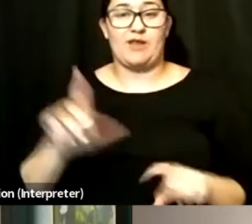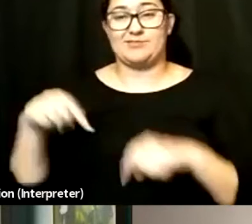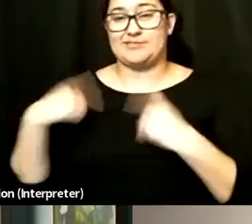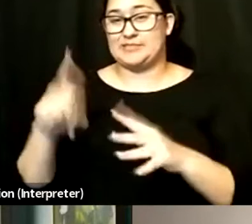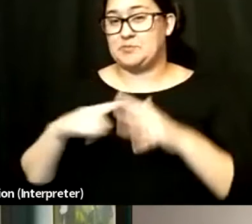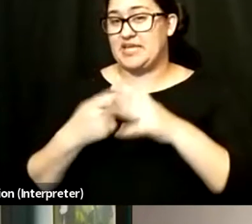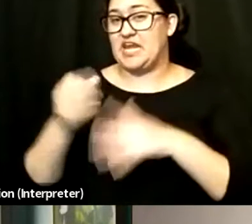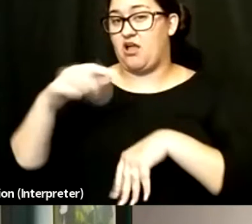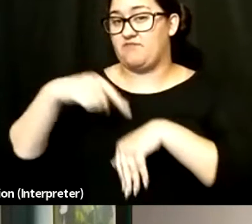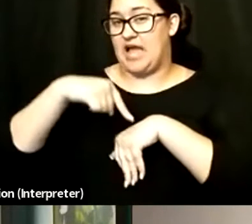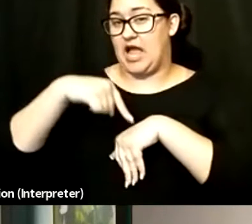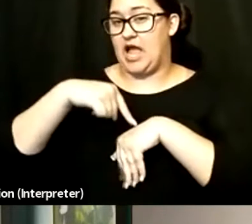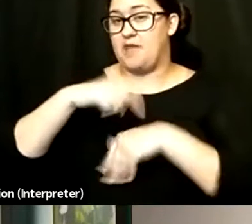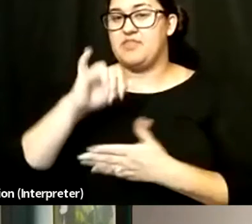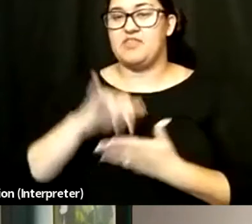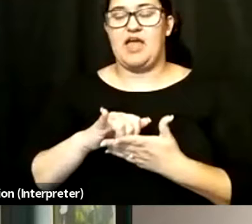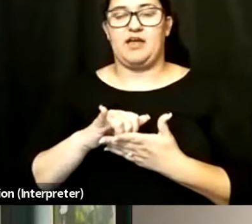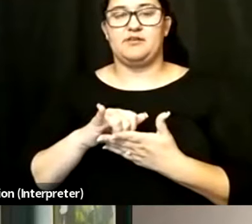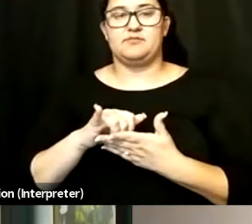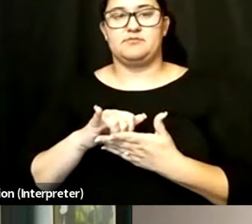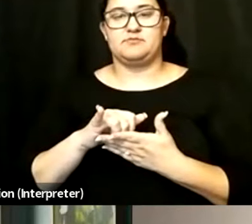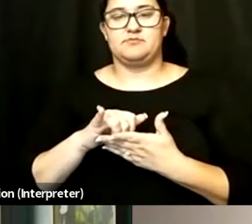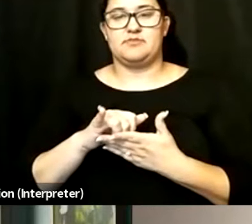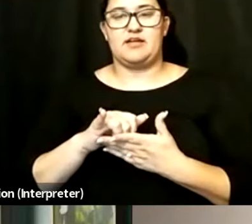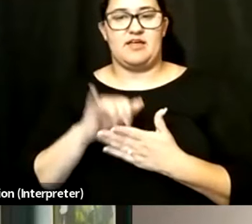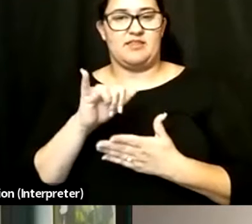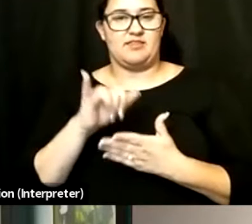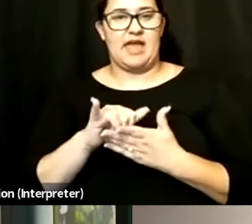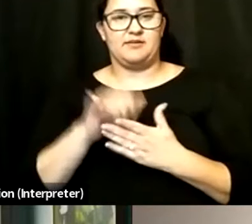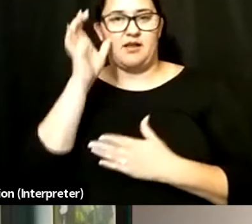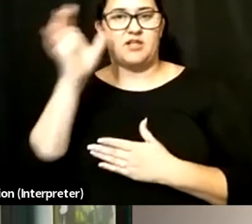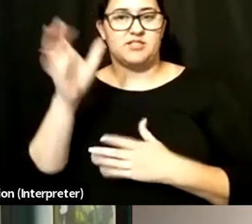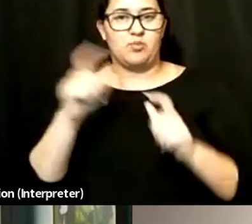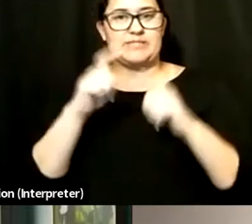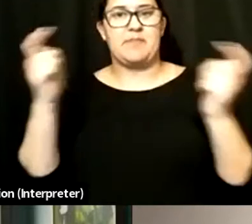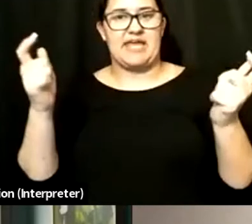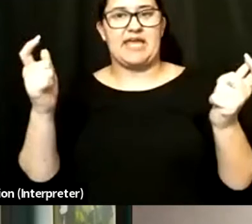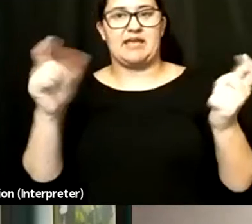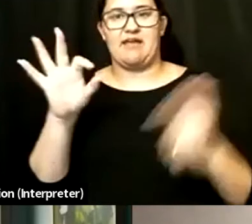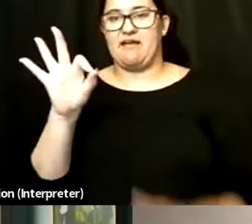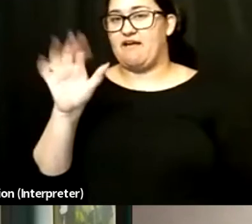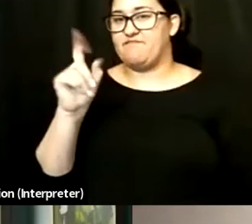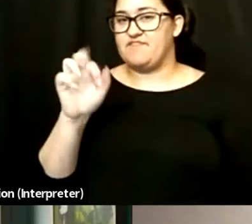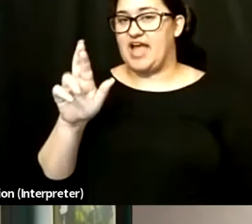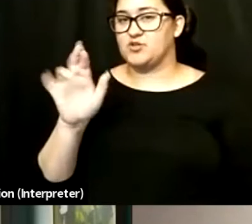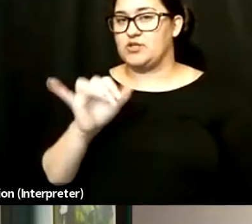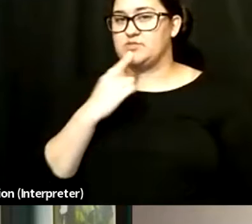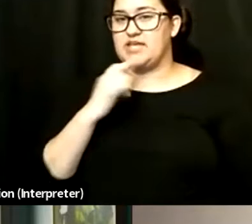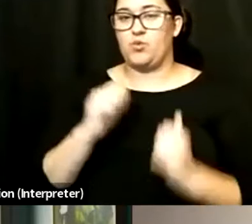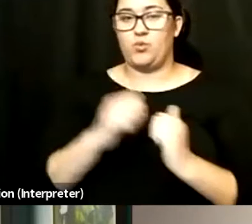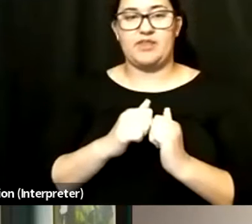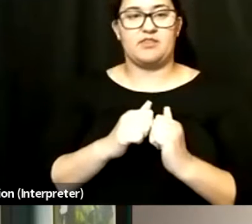time. That it was a very huge factor within, as Imani said, within